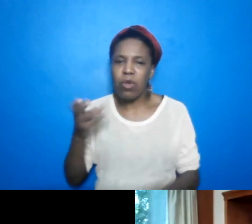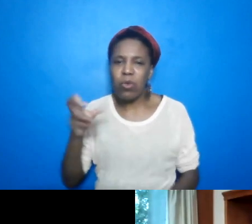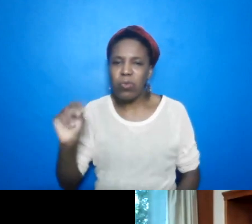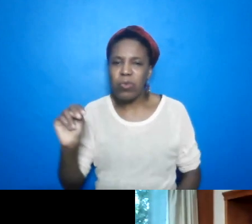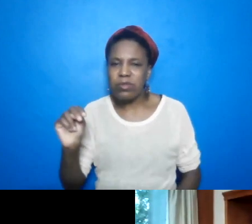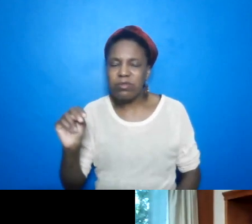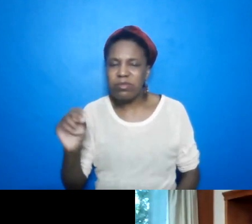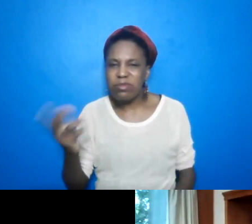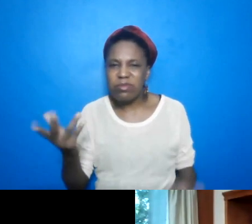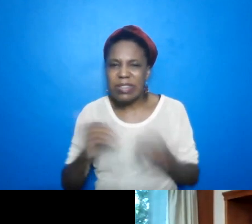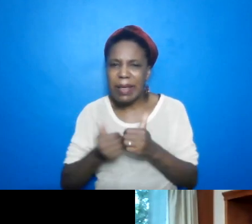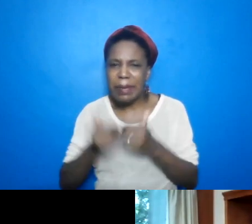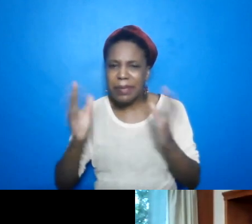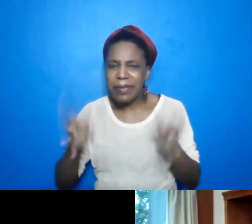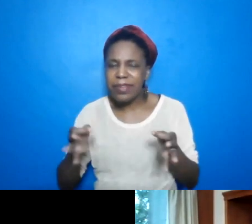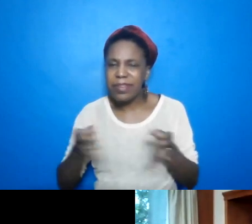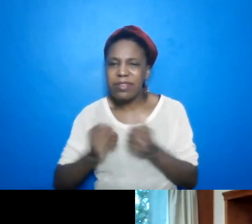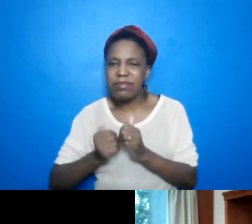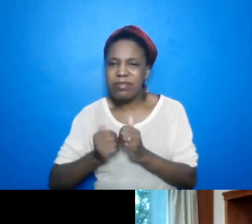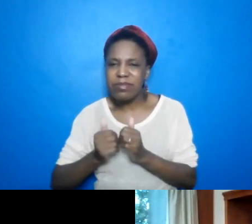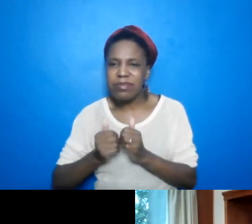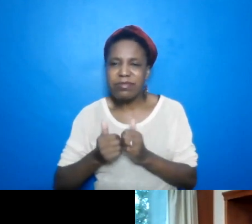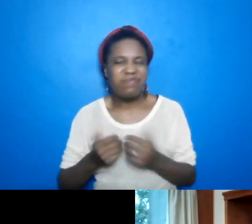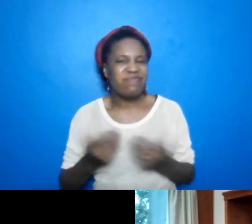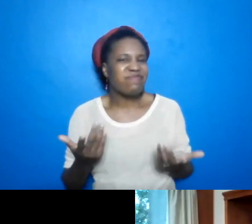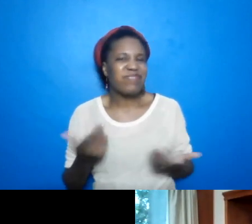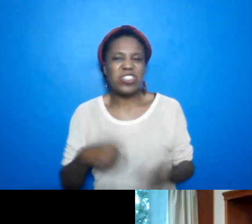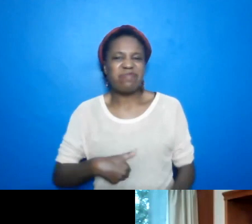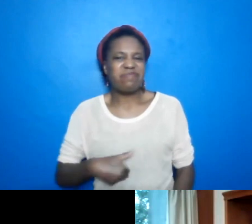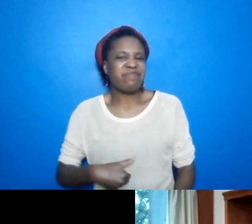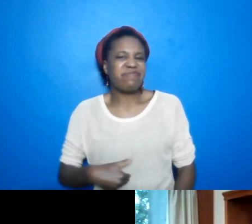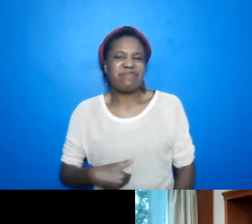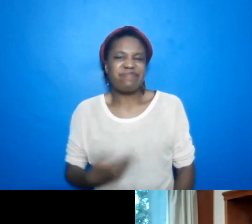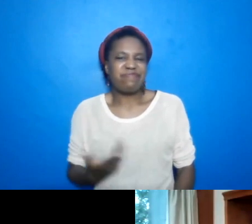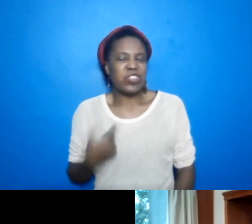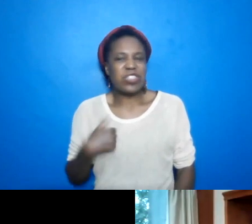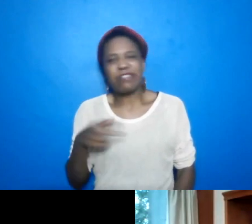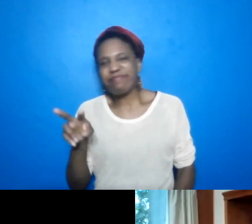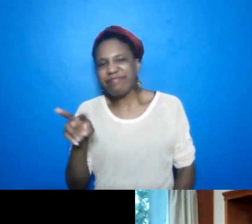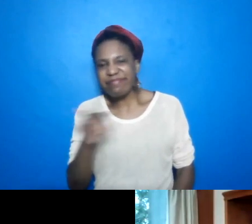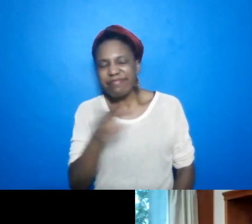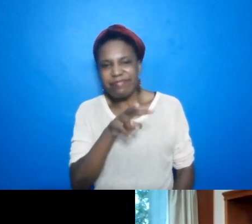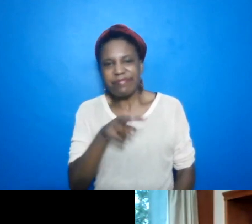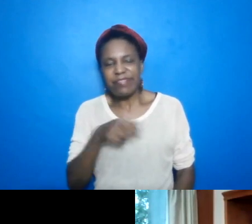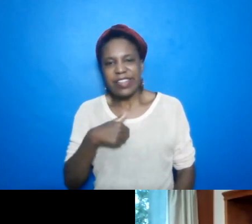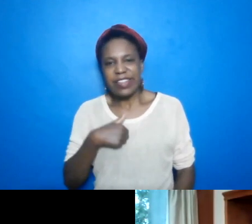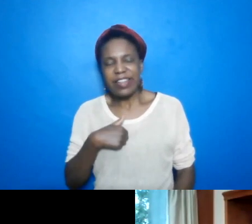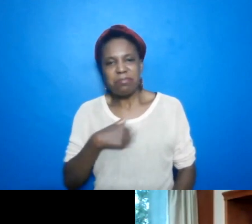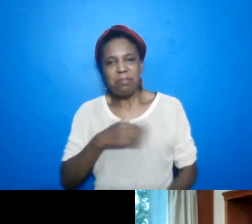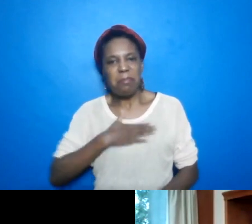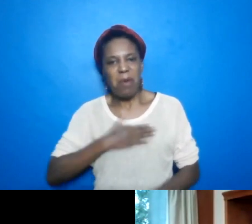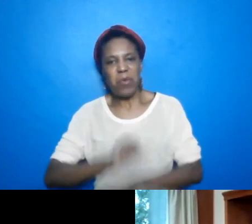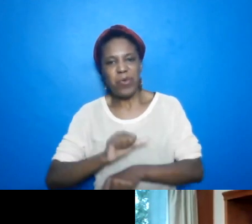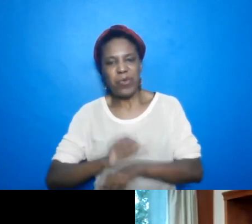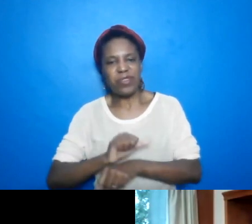on without you, you know that your work is done here, and it's like, this is good. And in certain